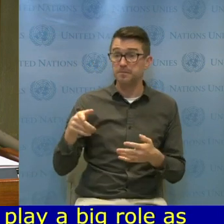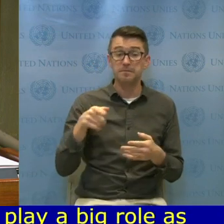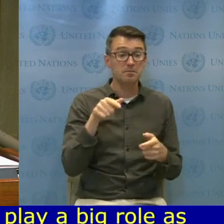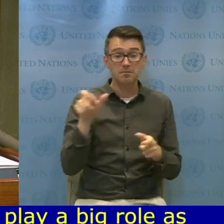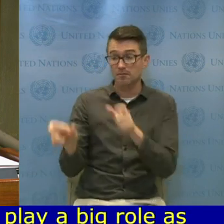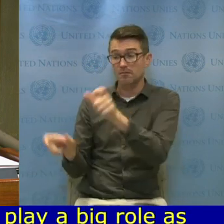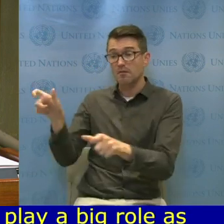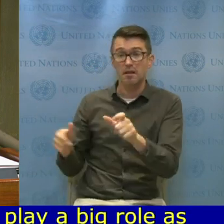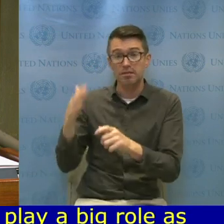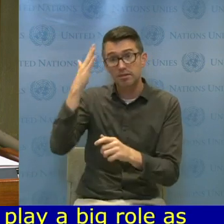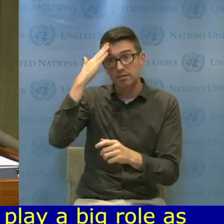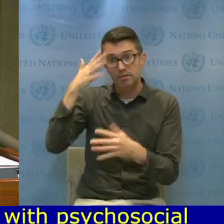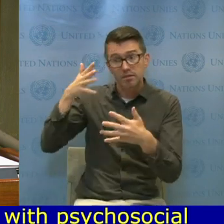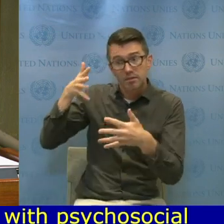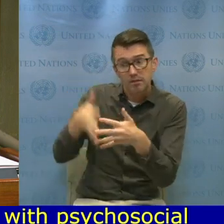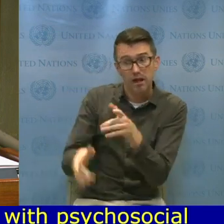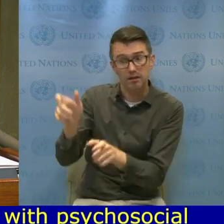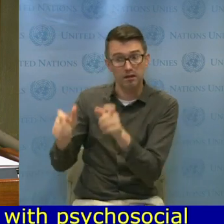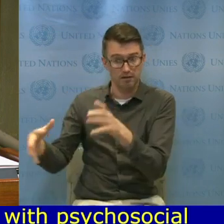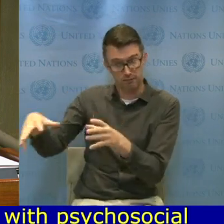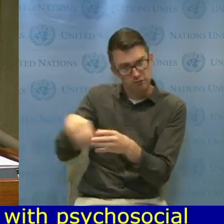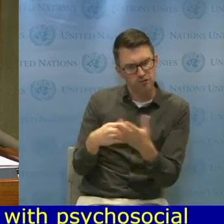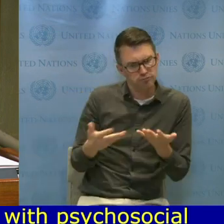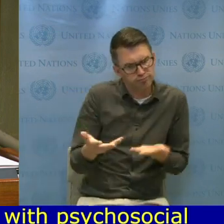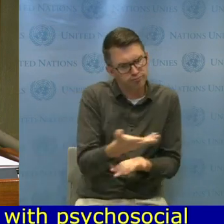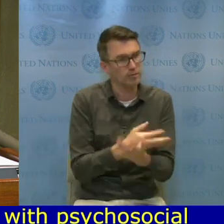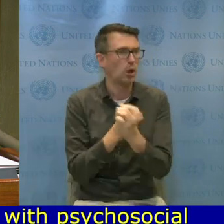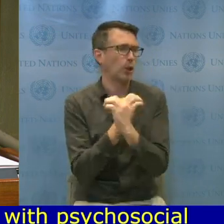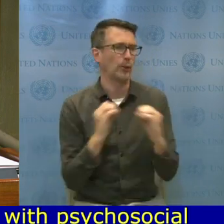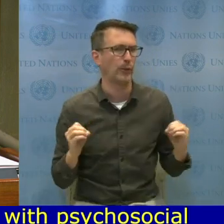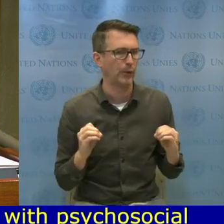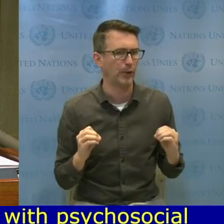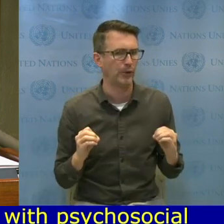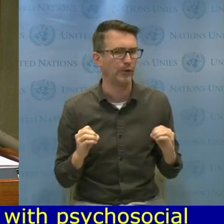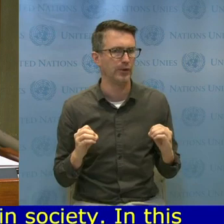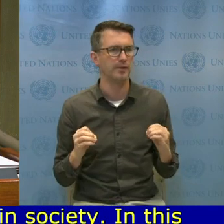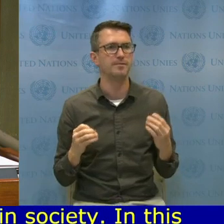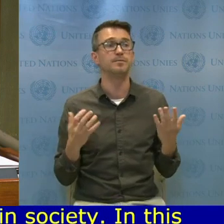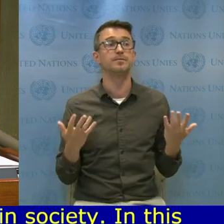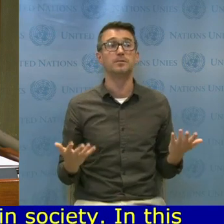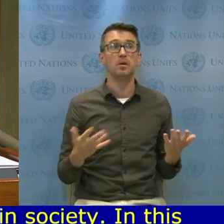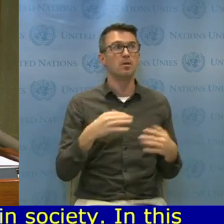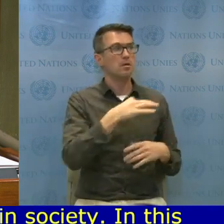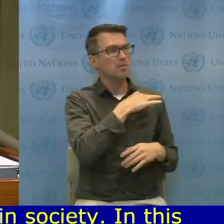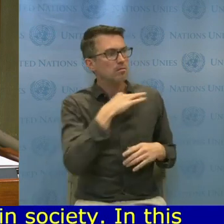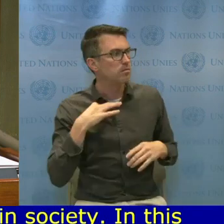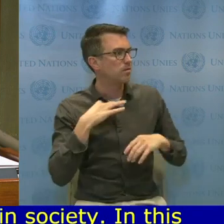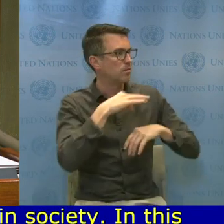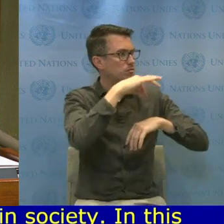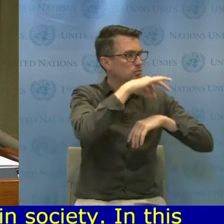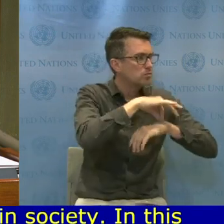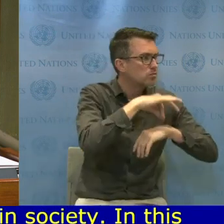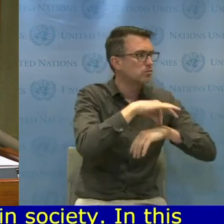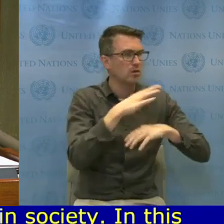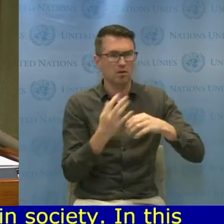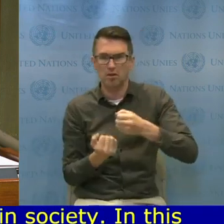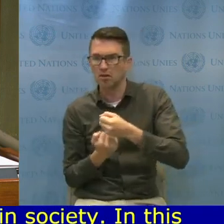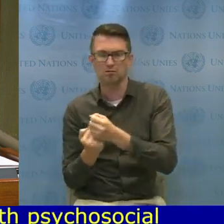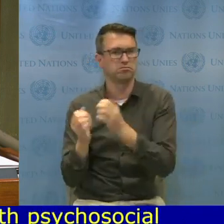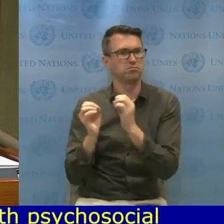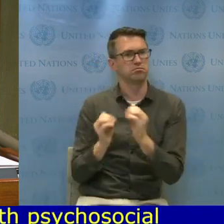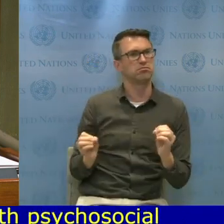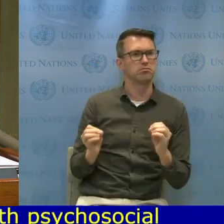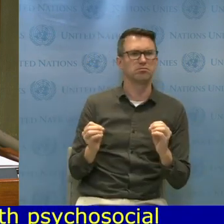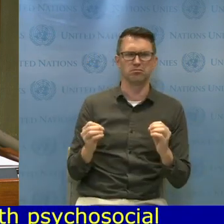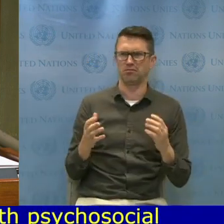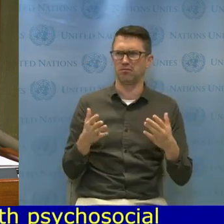huge barrier in social inclusion for persons with psychosocial disability. Everywhere, when persons with psychosocial disability try